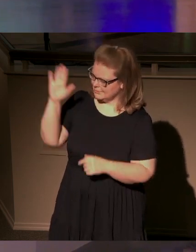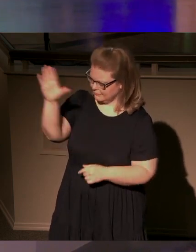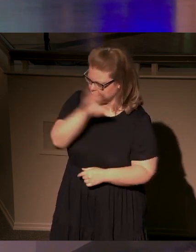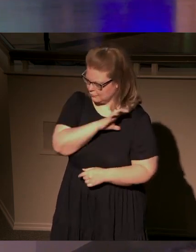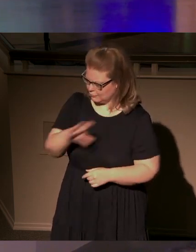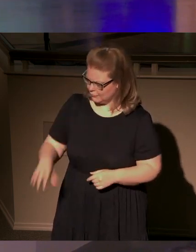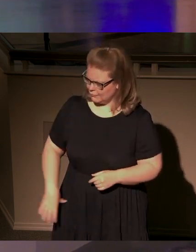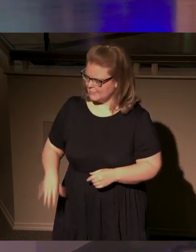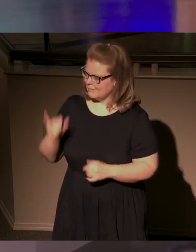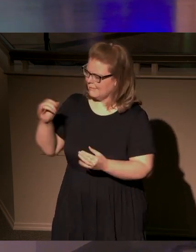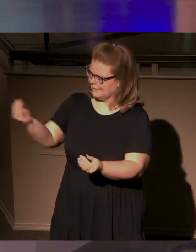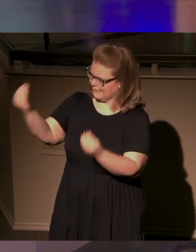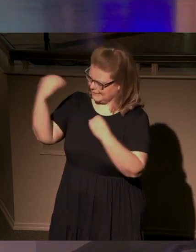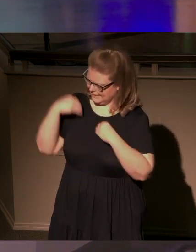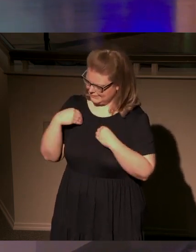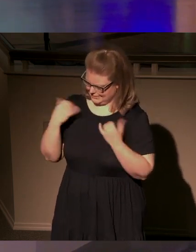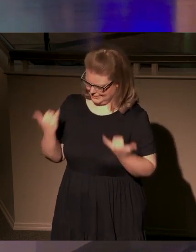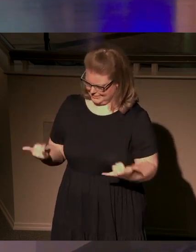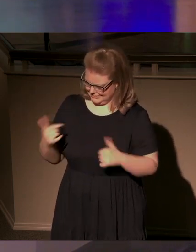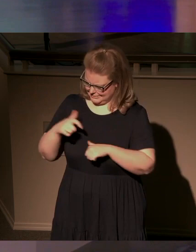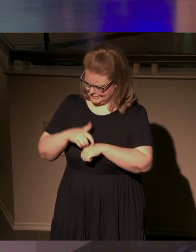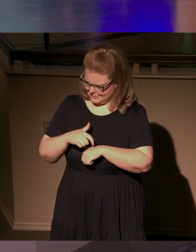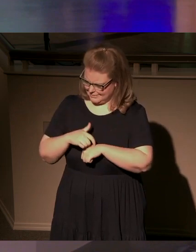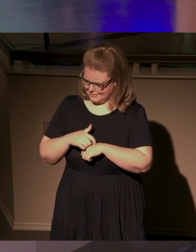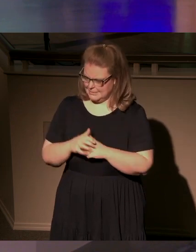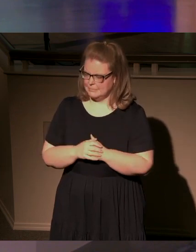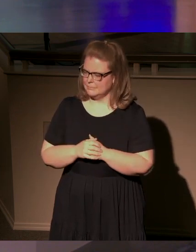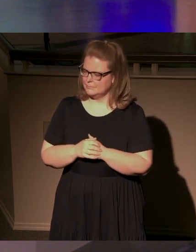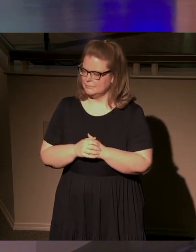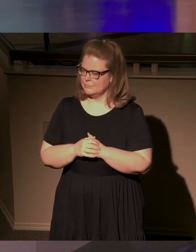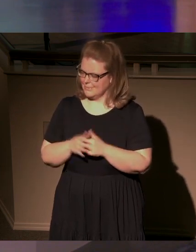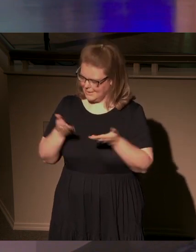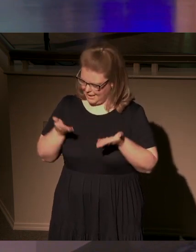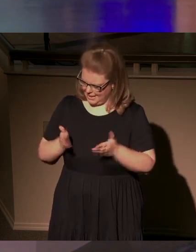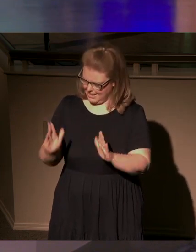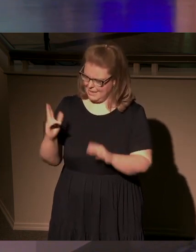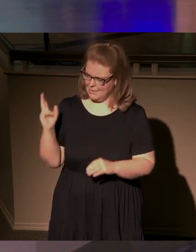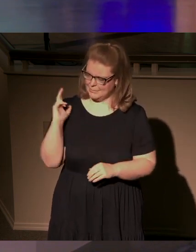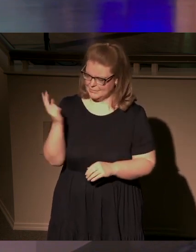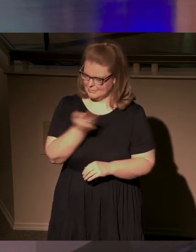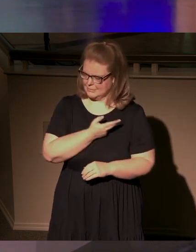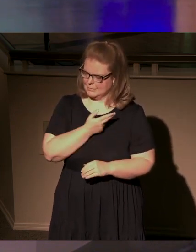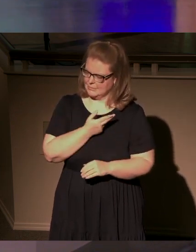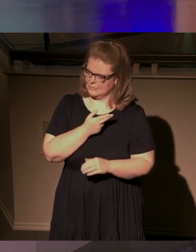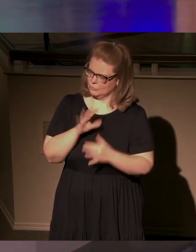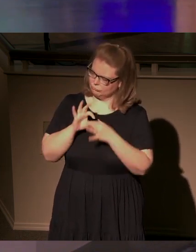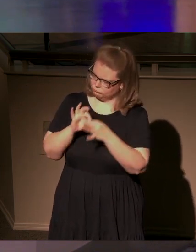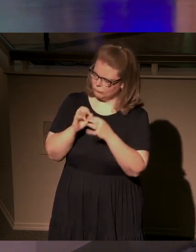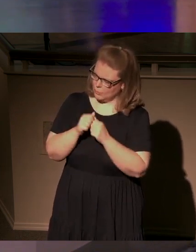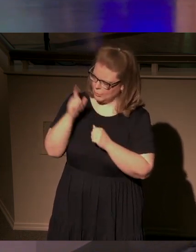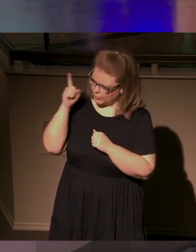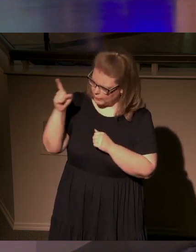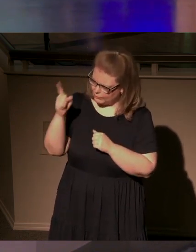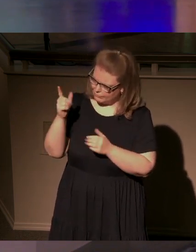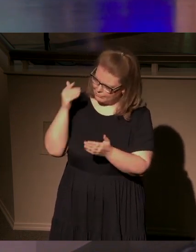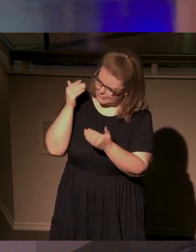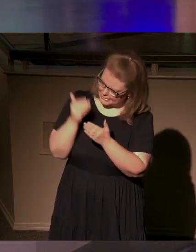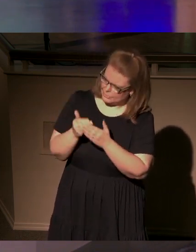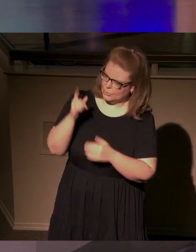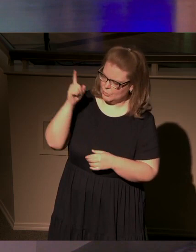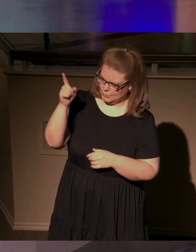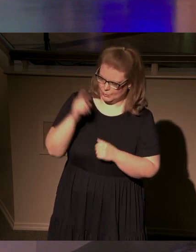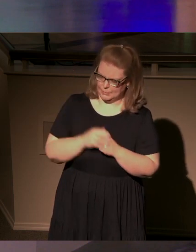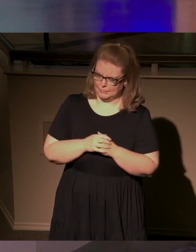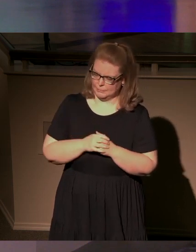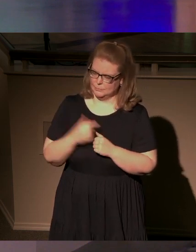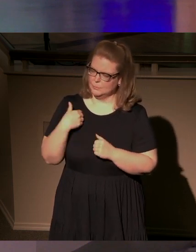us this time, Lord, allows us to walk with you and be near to you. Lord, we thank